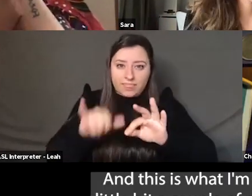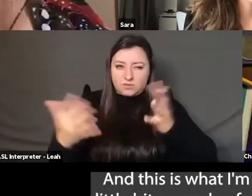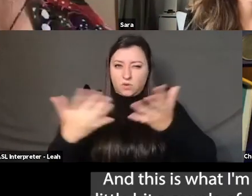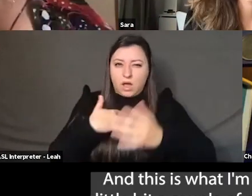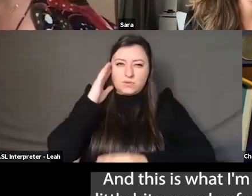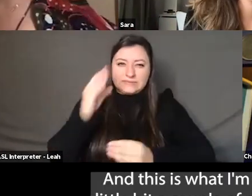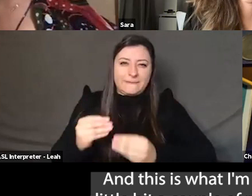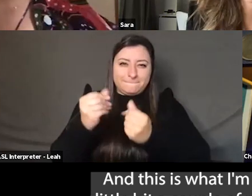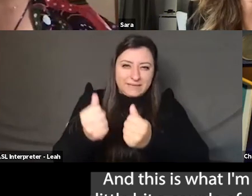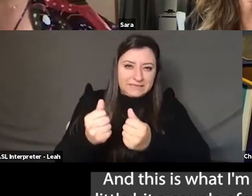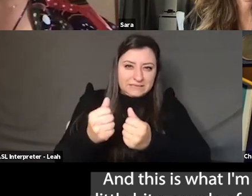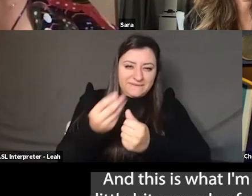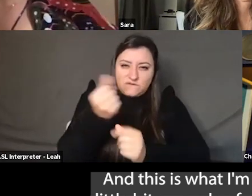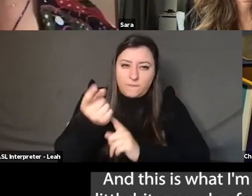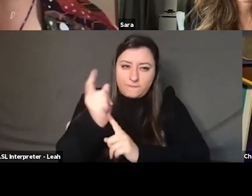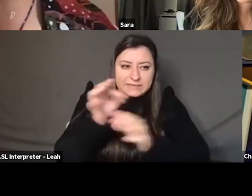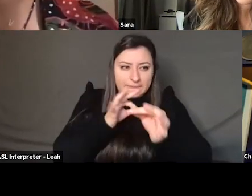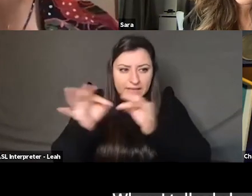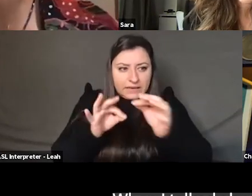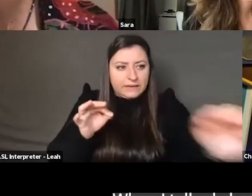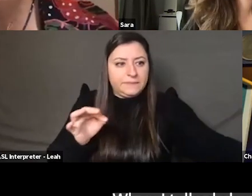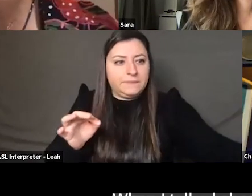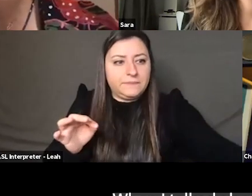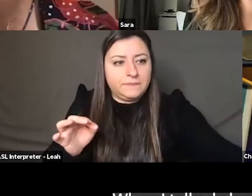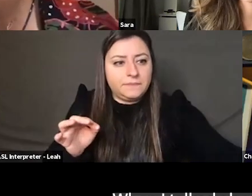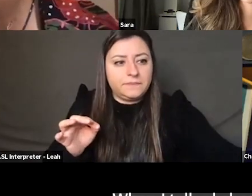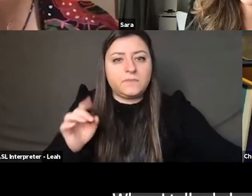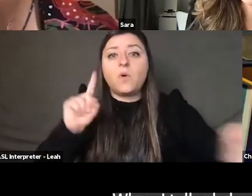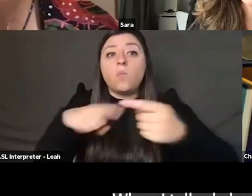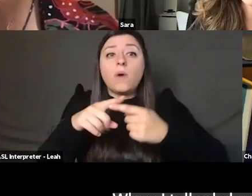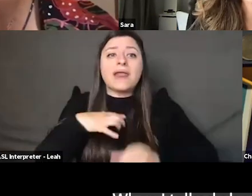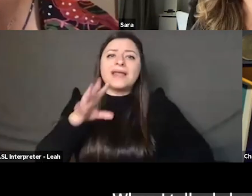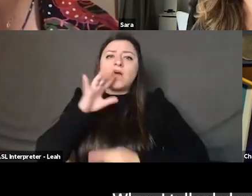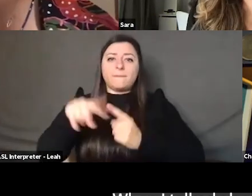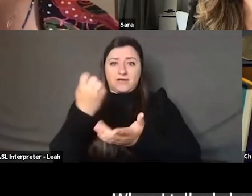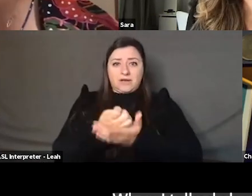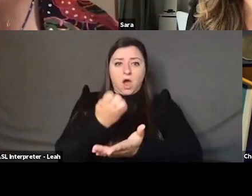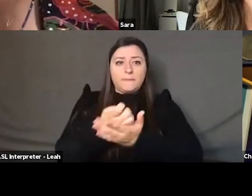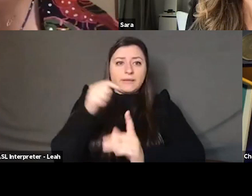spend a couple of minutes explaining. When I talked about the economy, okay,